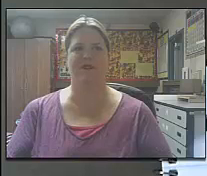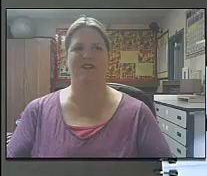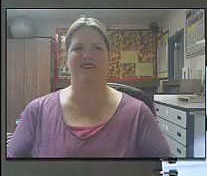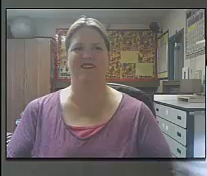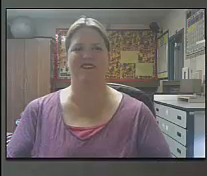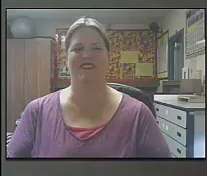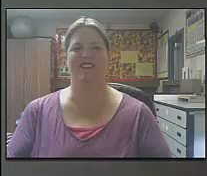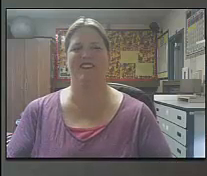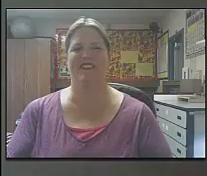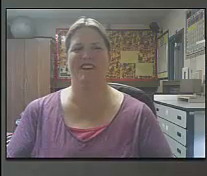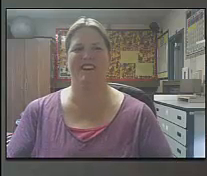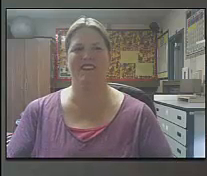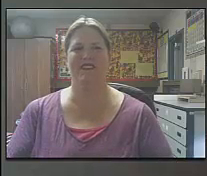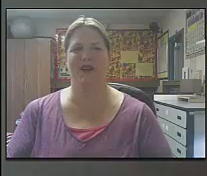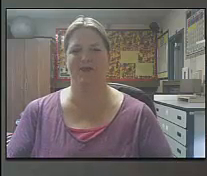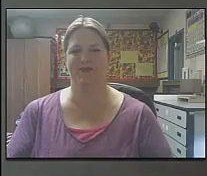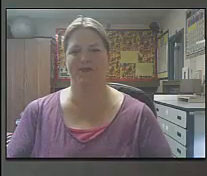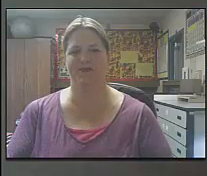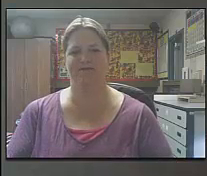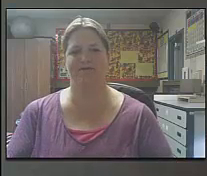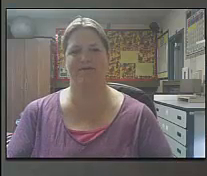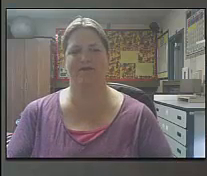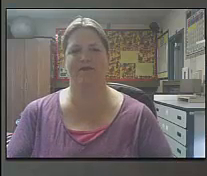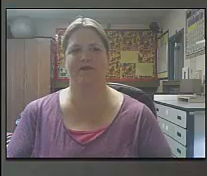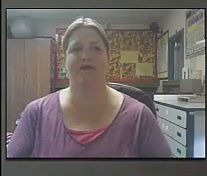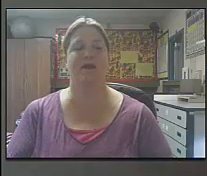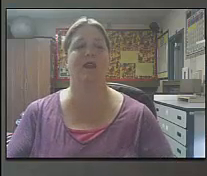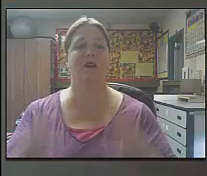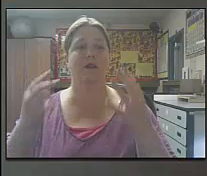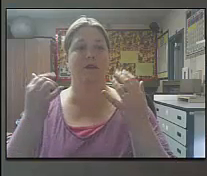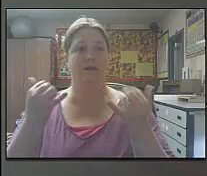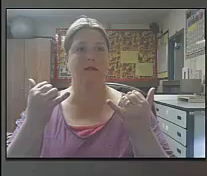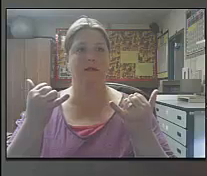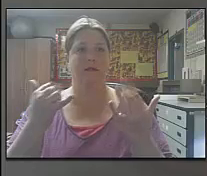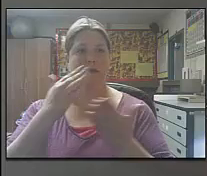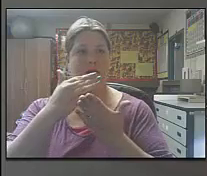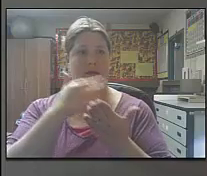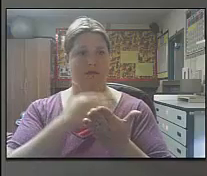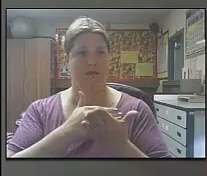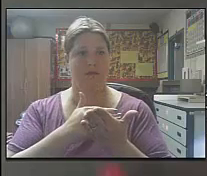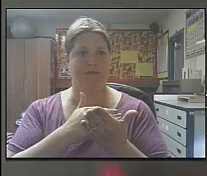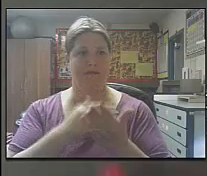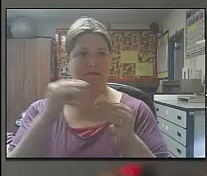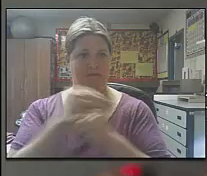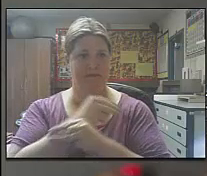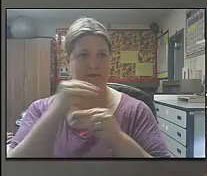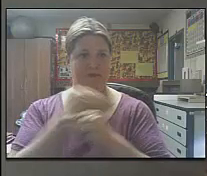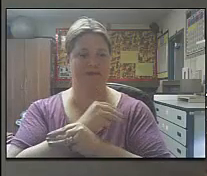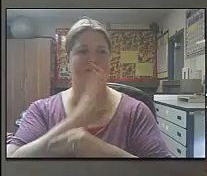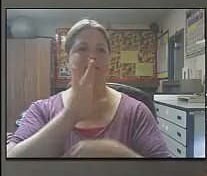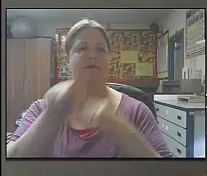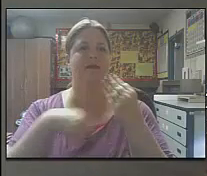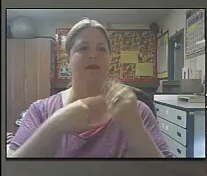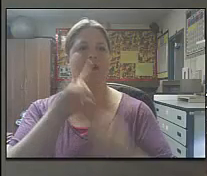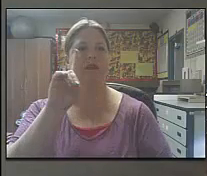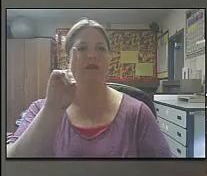frozen. You're good now, right? Yeah. Okay. Today's lesson is going to be